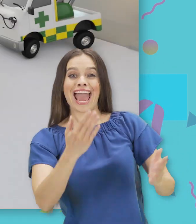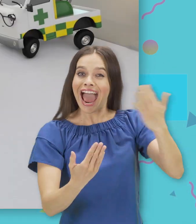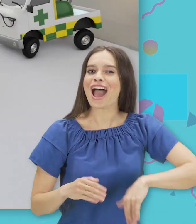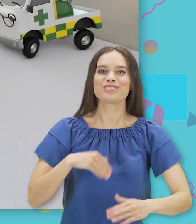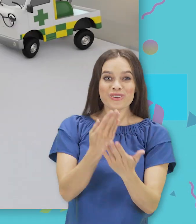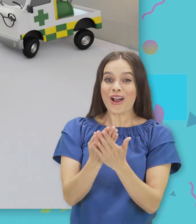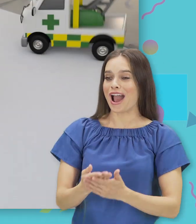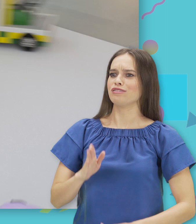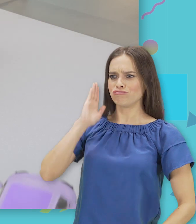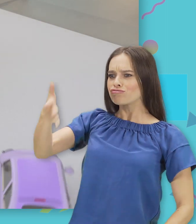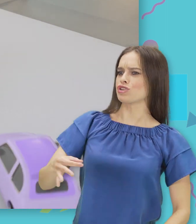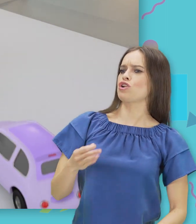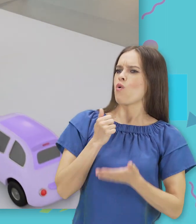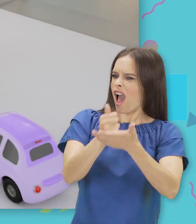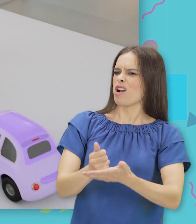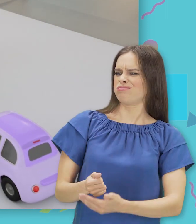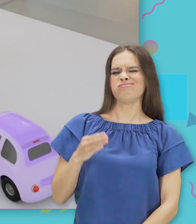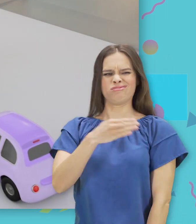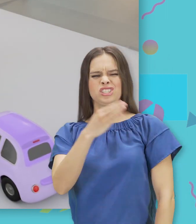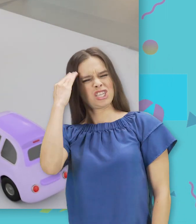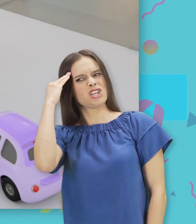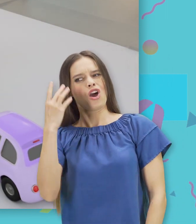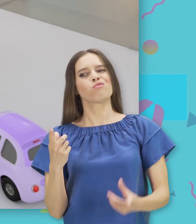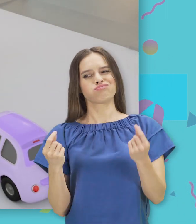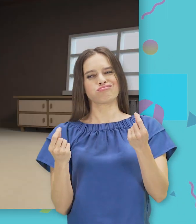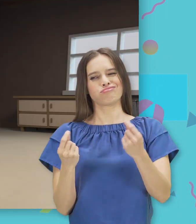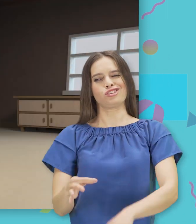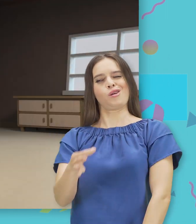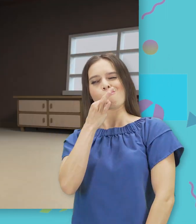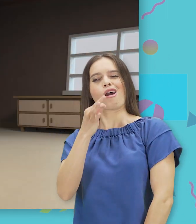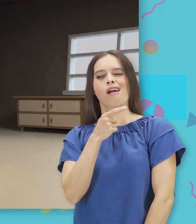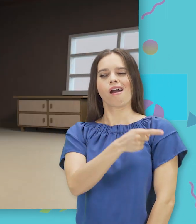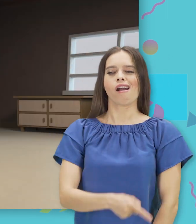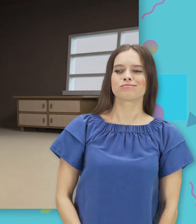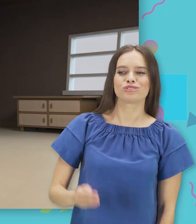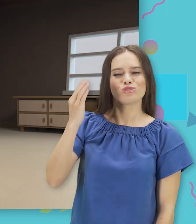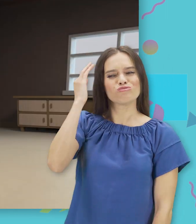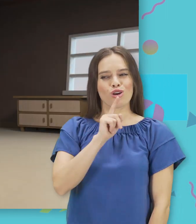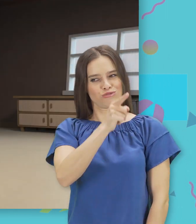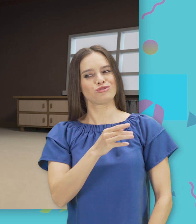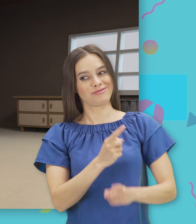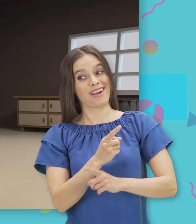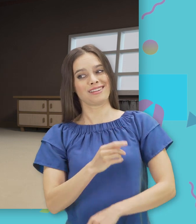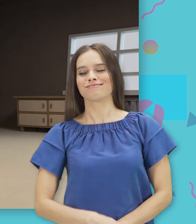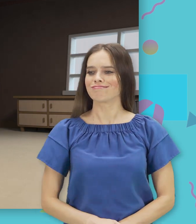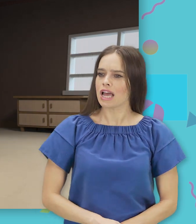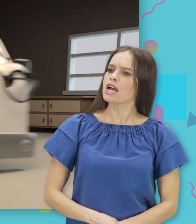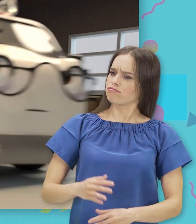Pepper is here, she will help you. When you're sick, she knows what to do. She's the best, you know.